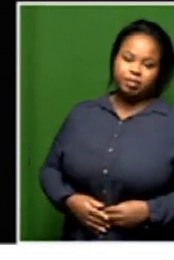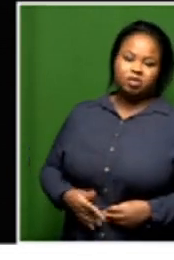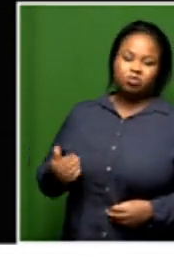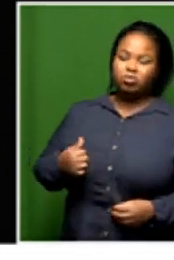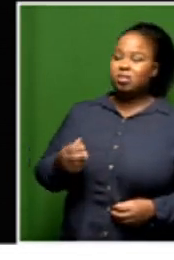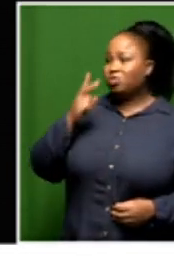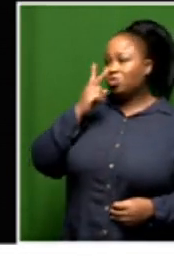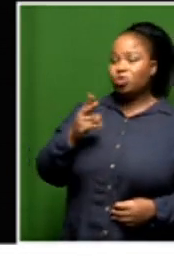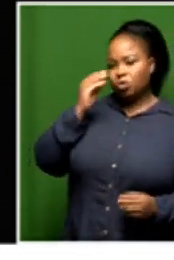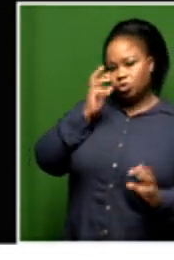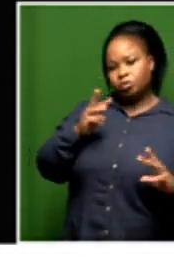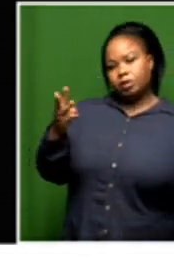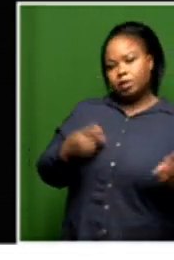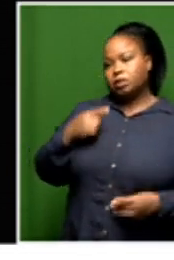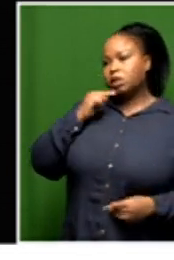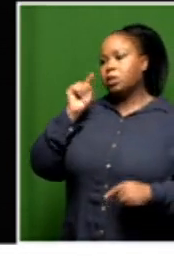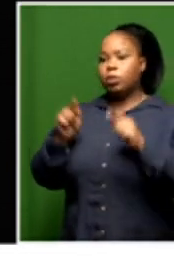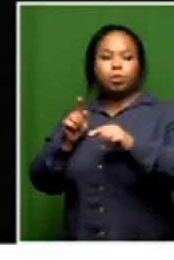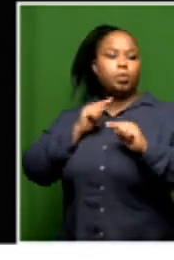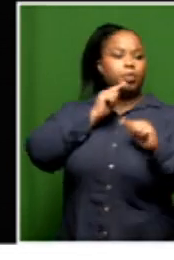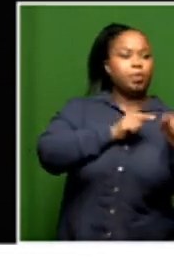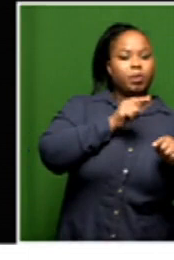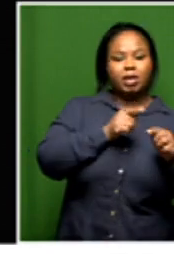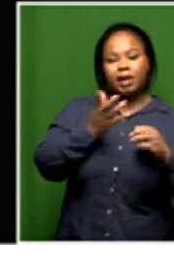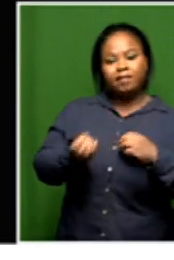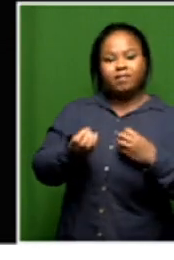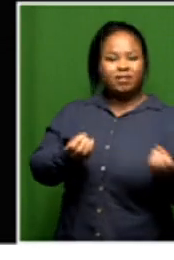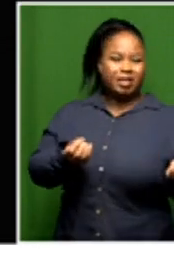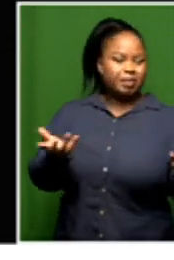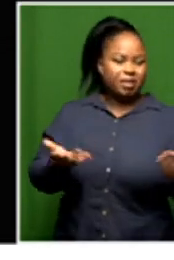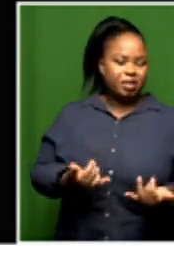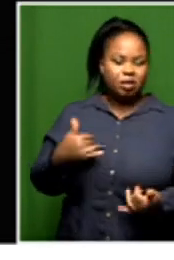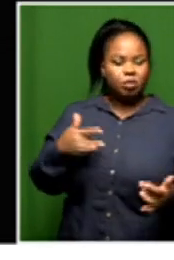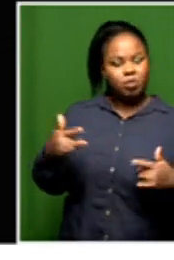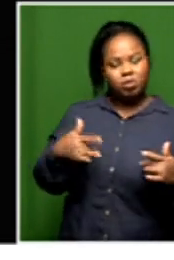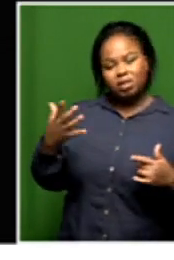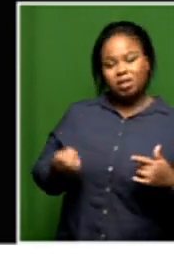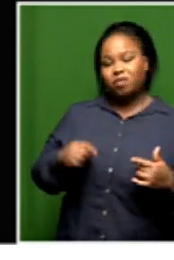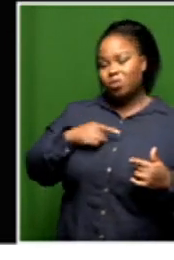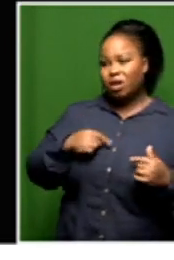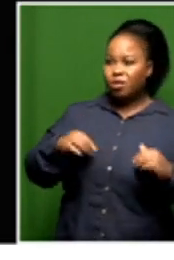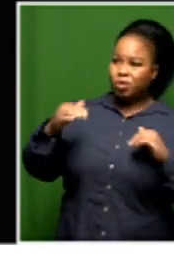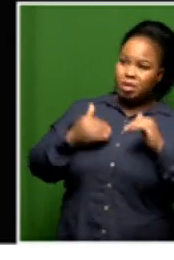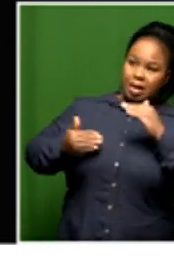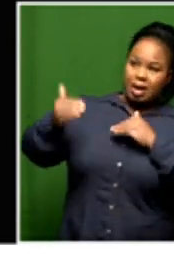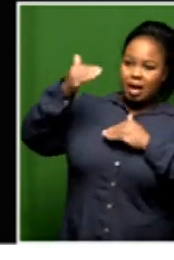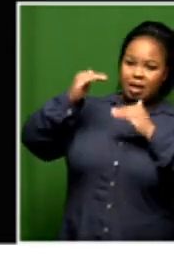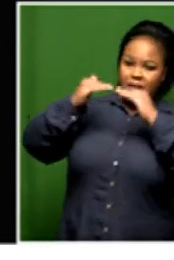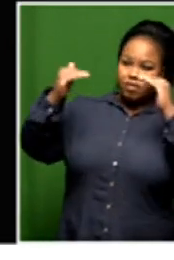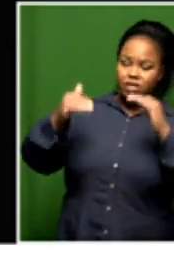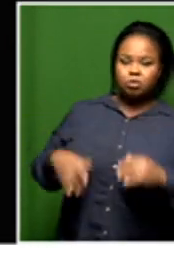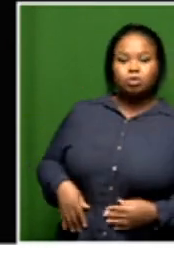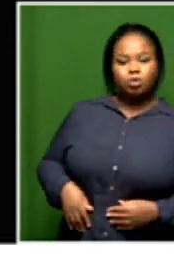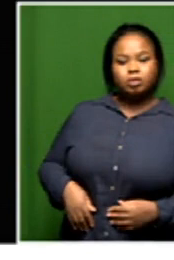read in the press, that there was this blaming game. But it's indeed concerning that if at that level you have members